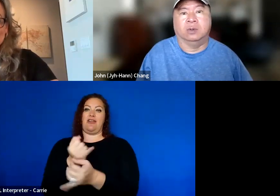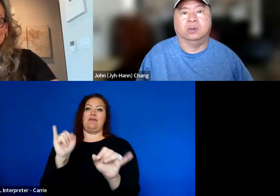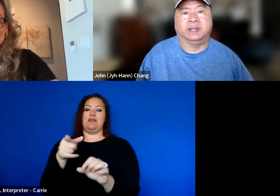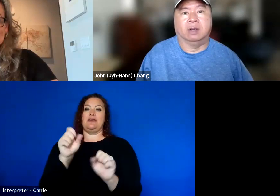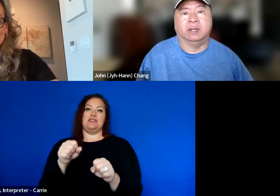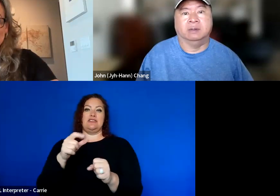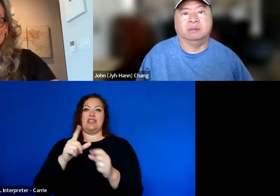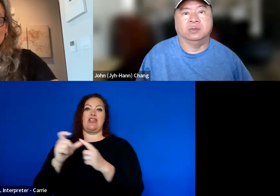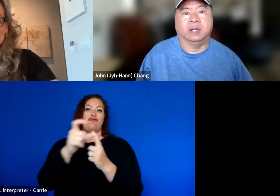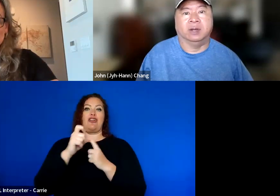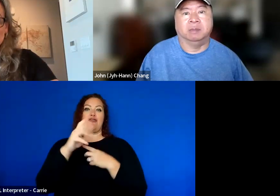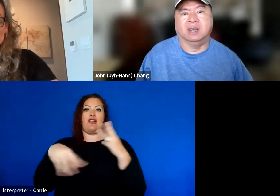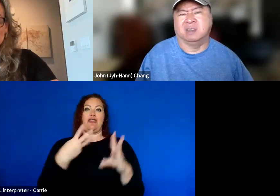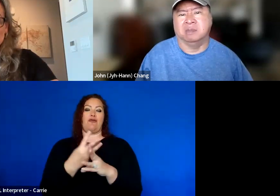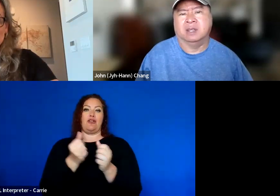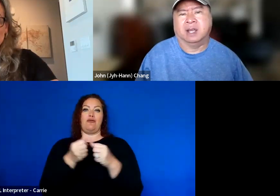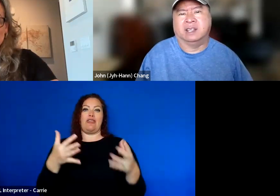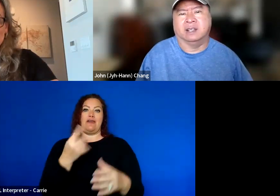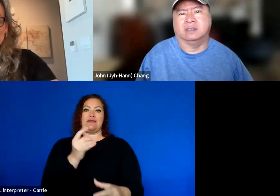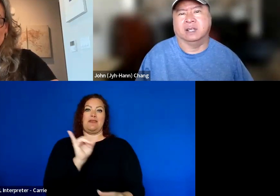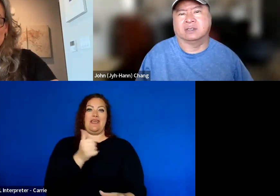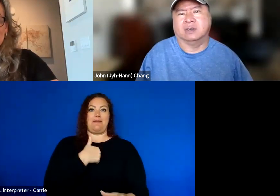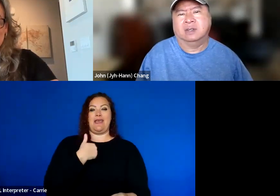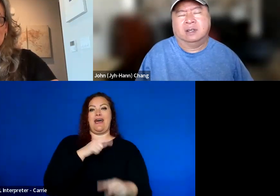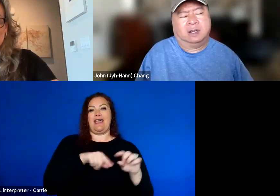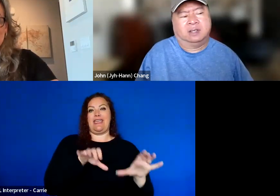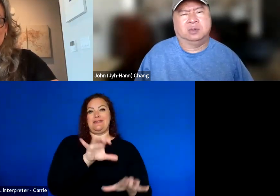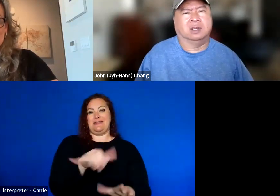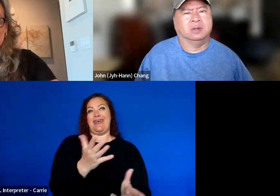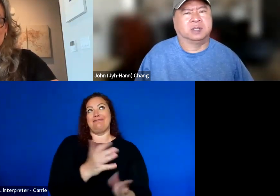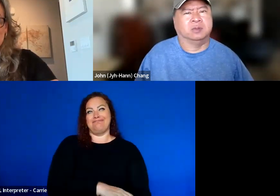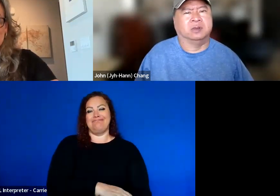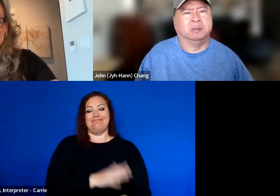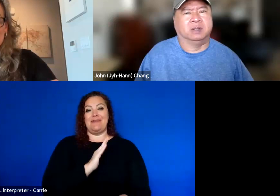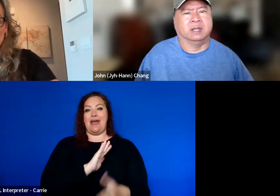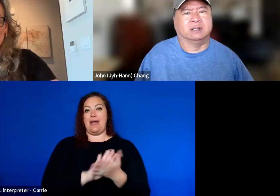around the world without anybody like me. I can't do that, so I do get a little